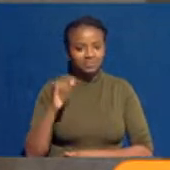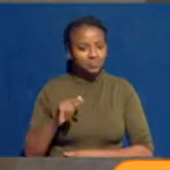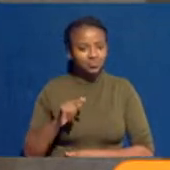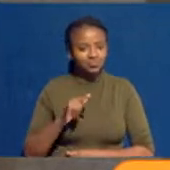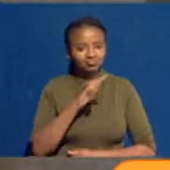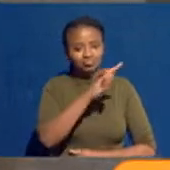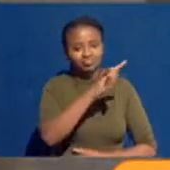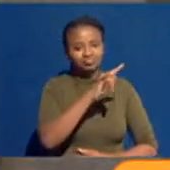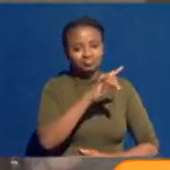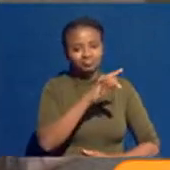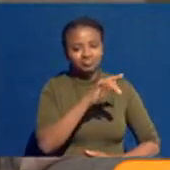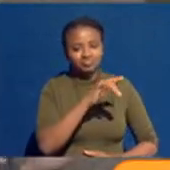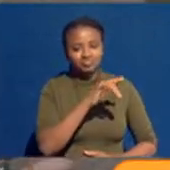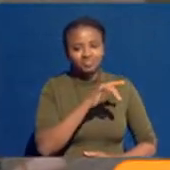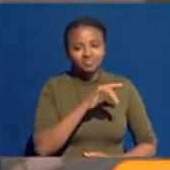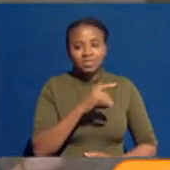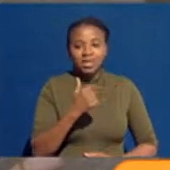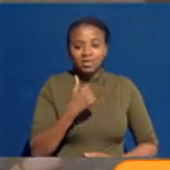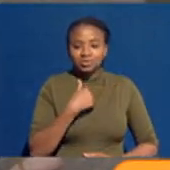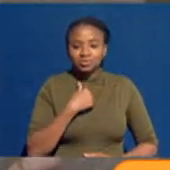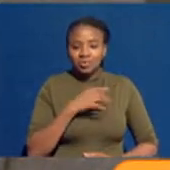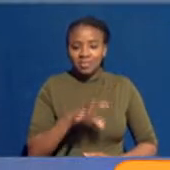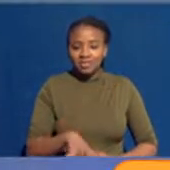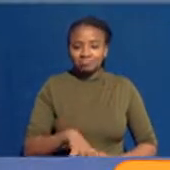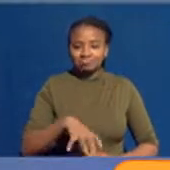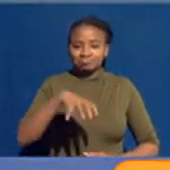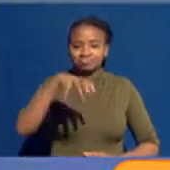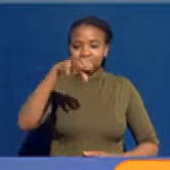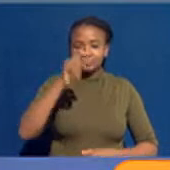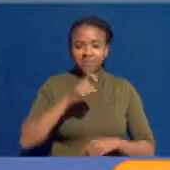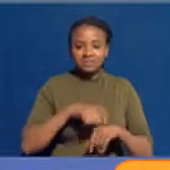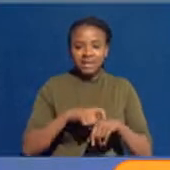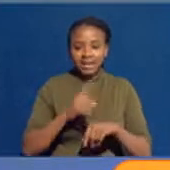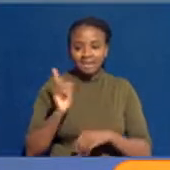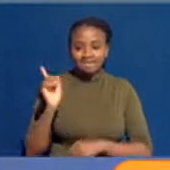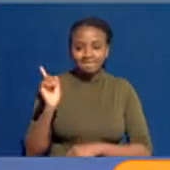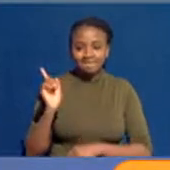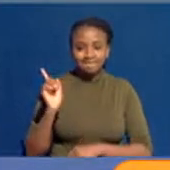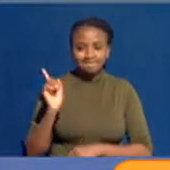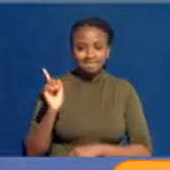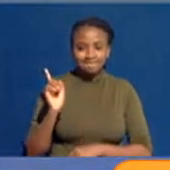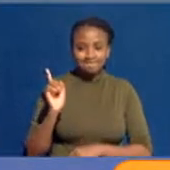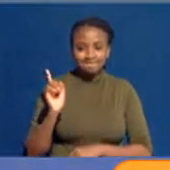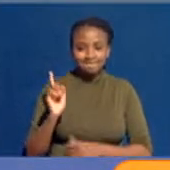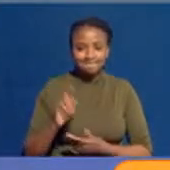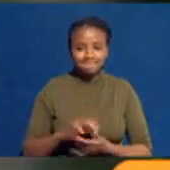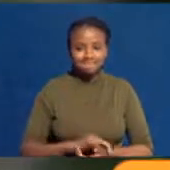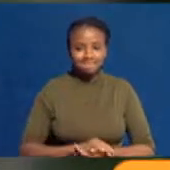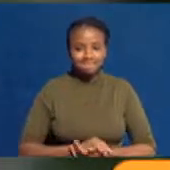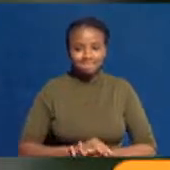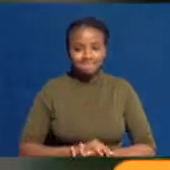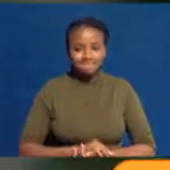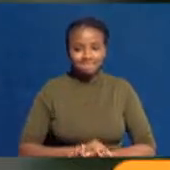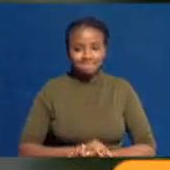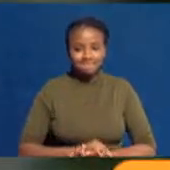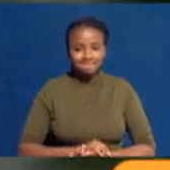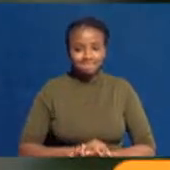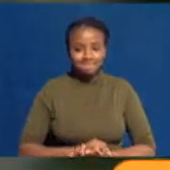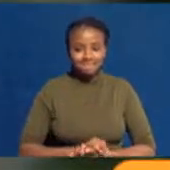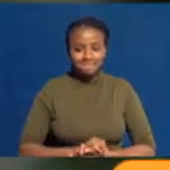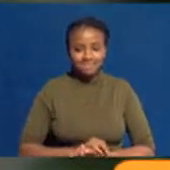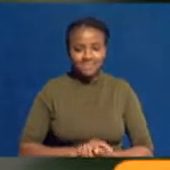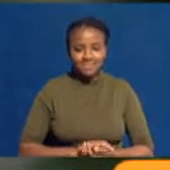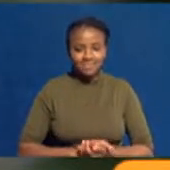it's, I grew up during the Apollo era. Mark, we passed T-minus 30, T-minus 25 seconds and counting, and